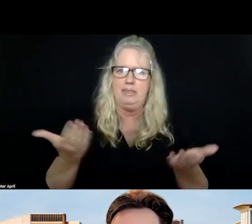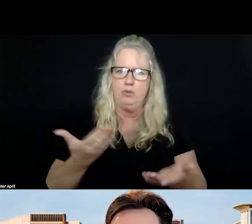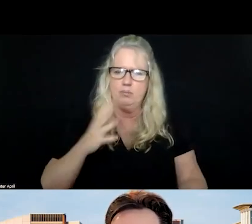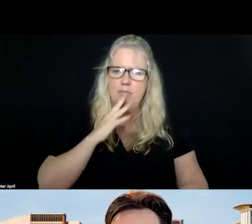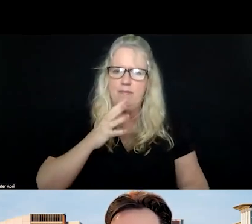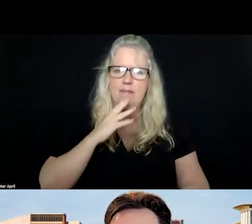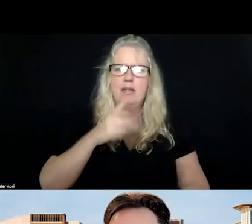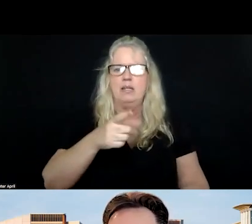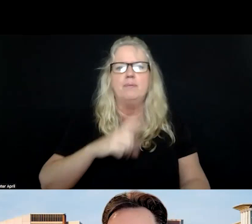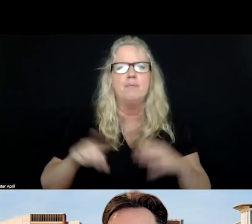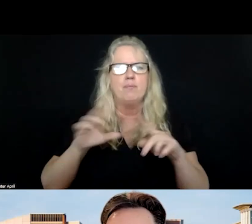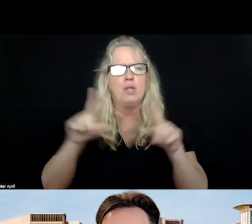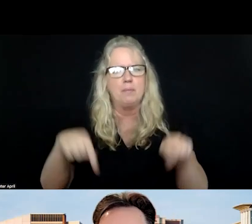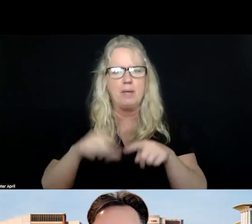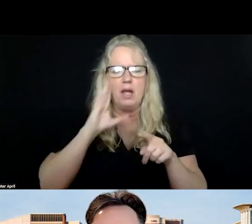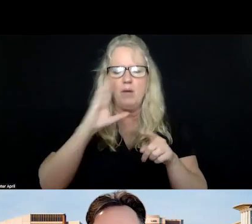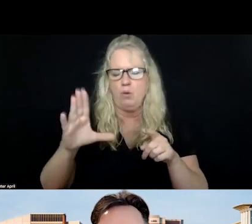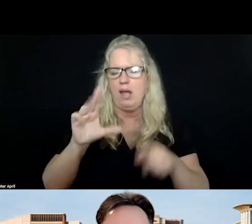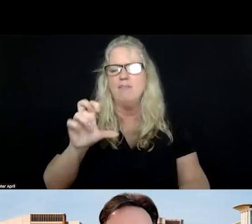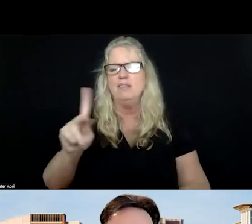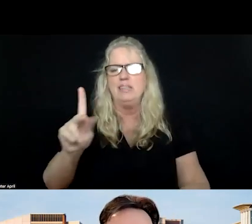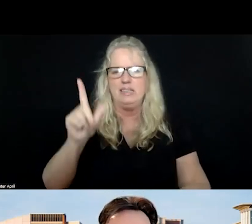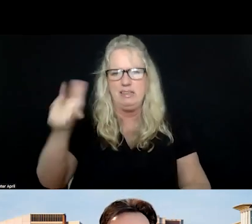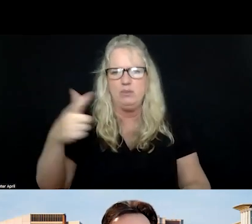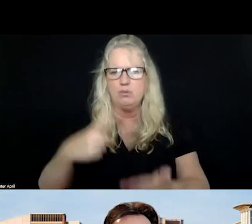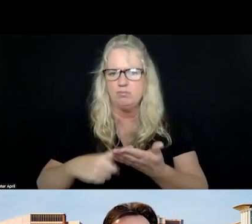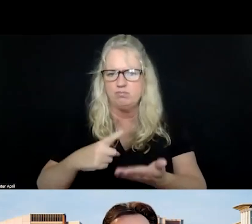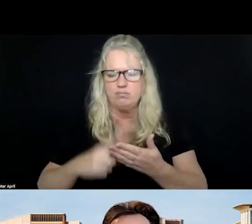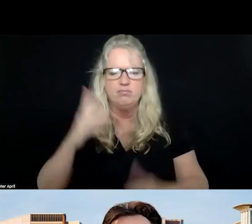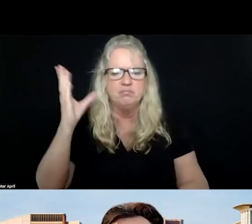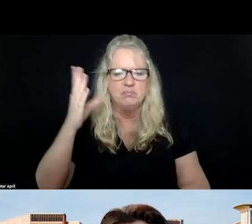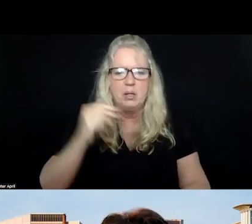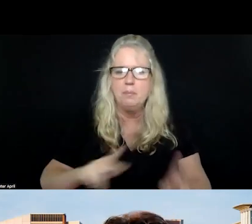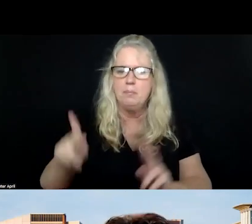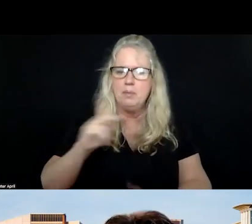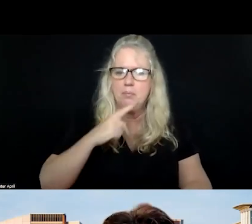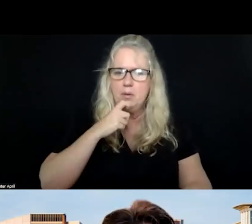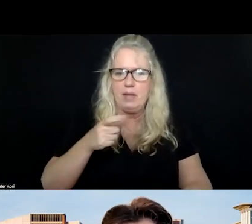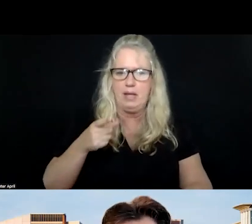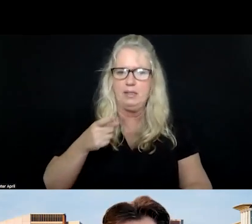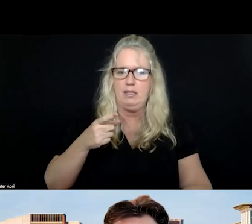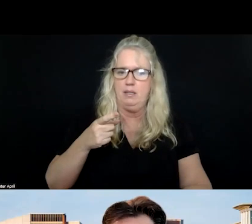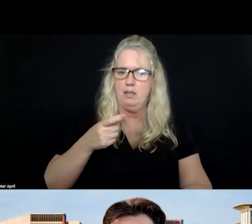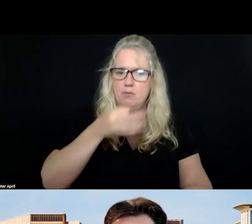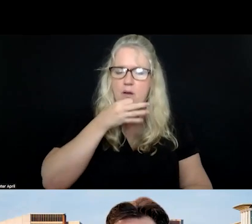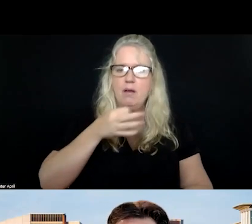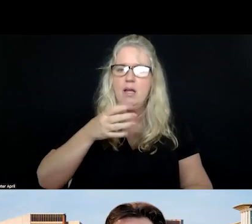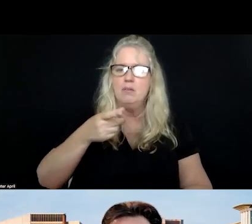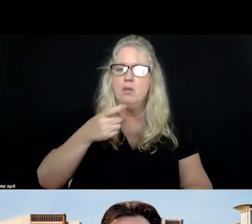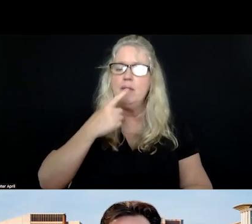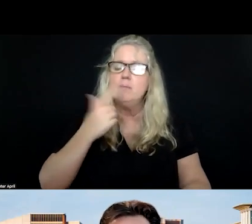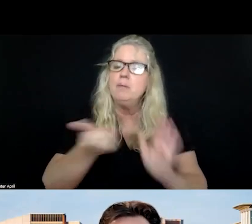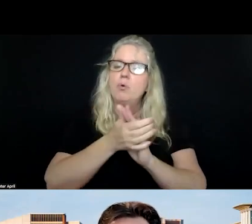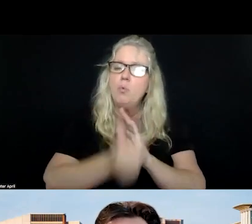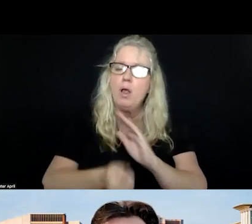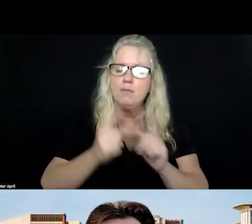a screening survey. I'll have a link to that later in this talk. People then who qualify as having potentially suffered this kind of